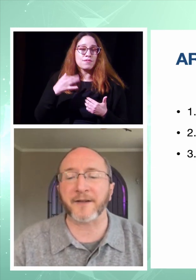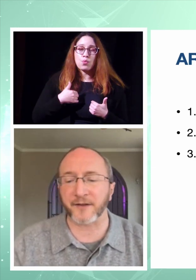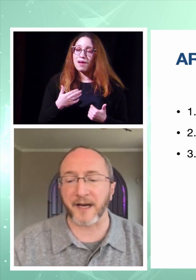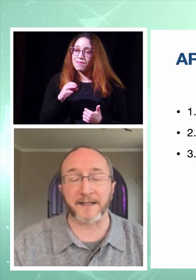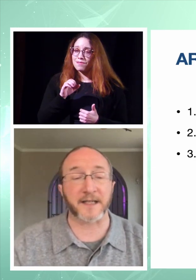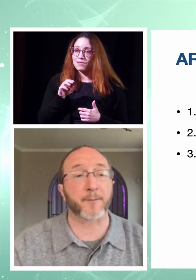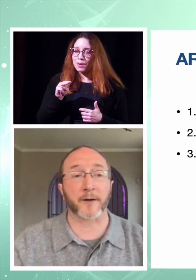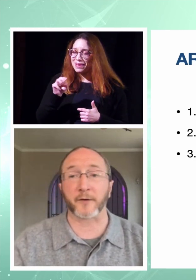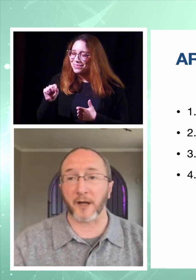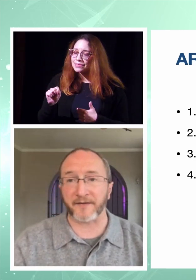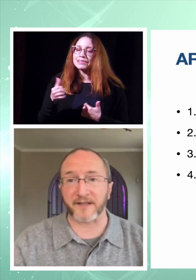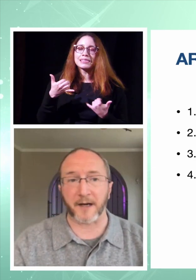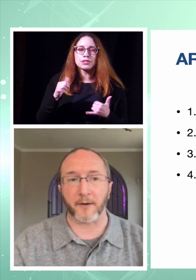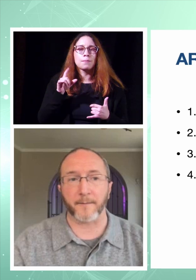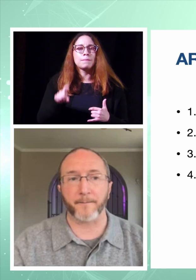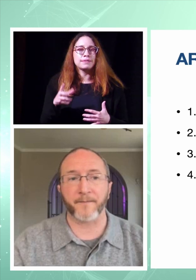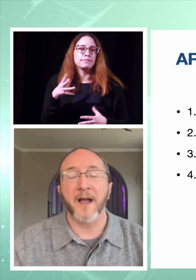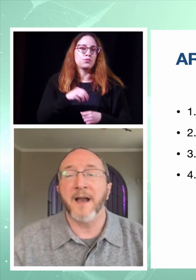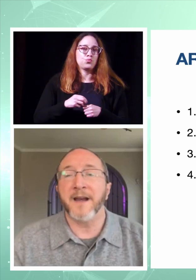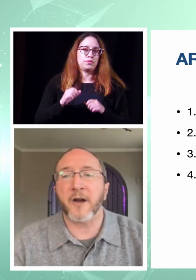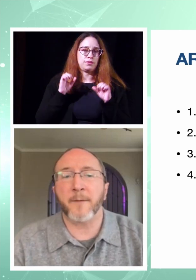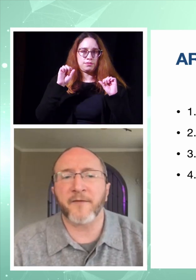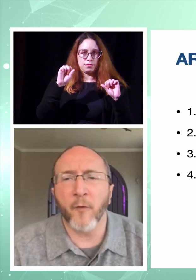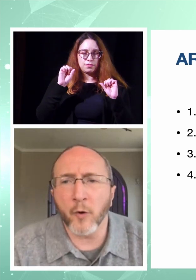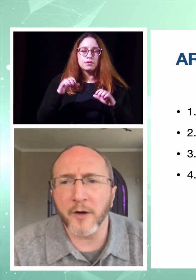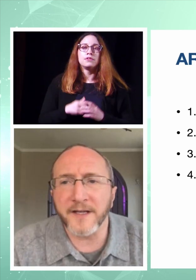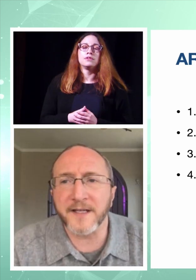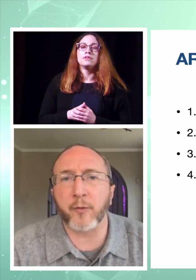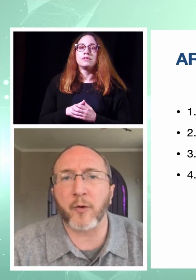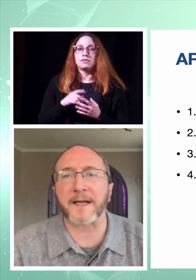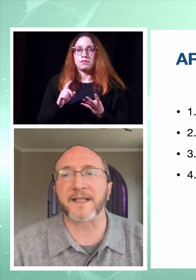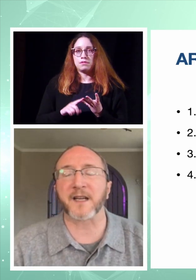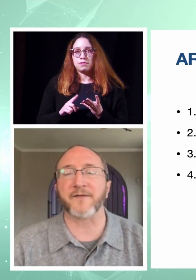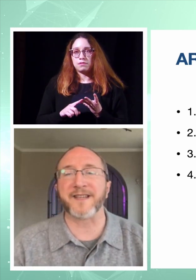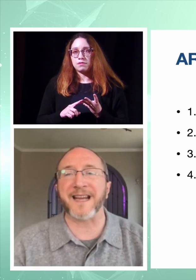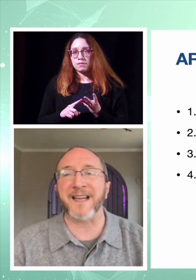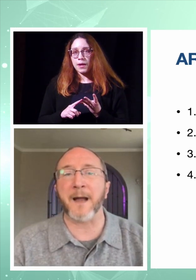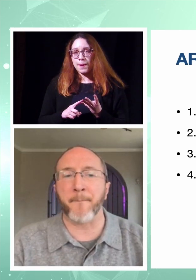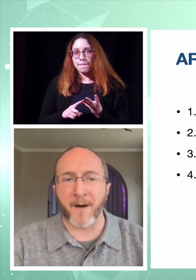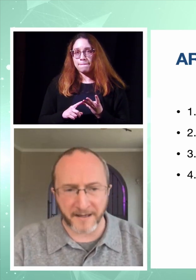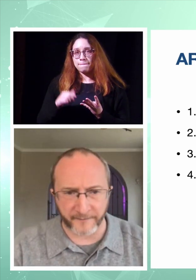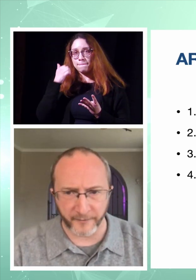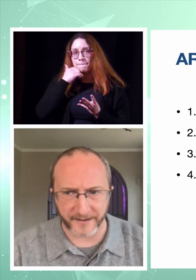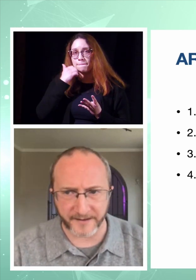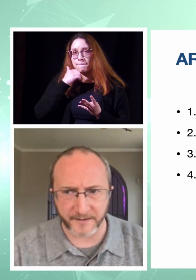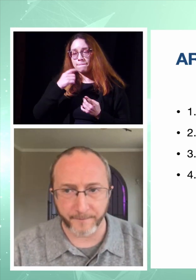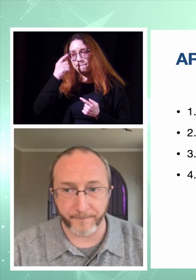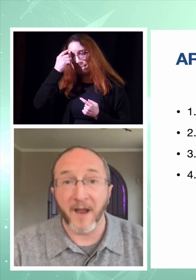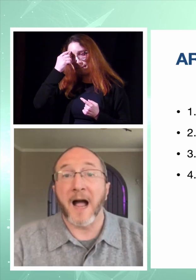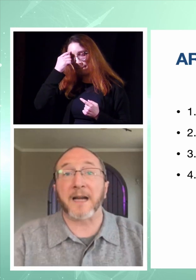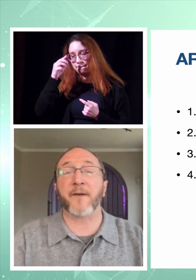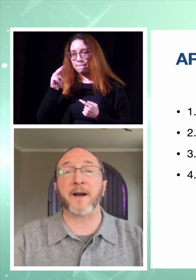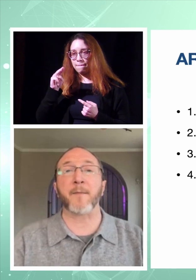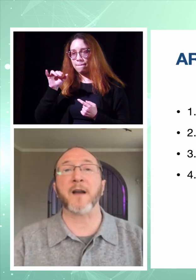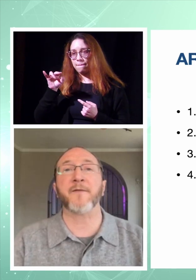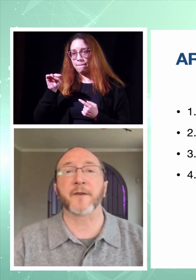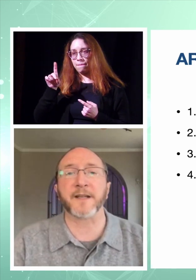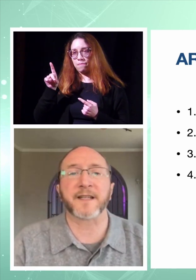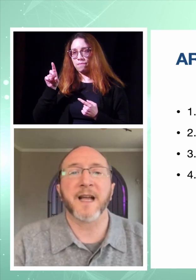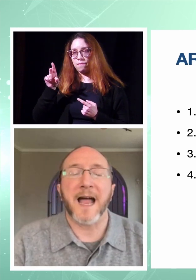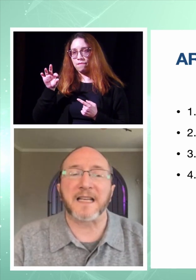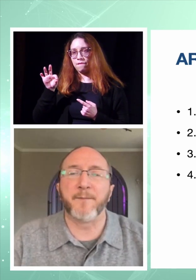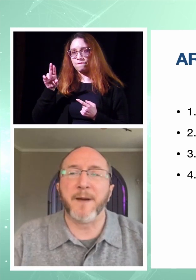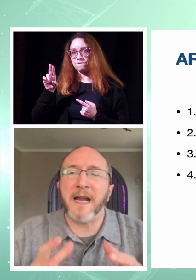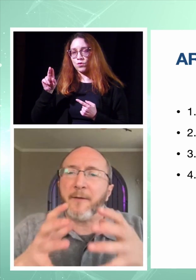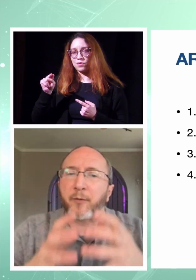you to exercise as part of your lifestyle. Now, number 4 is the practice of daily mindfulness. I define